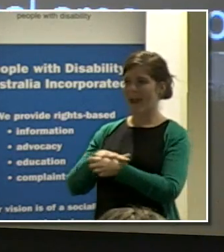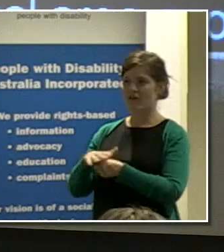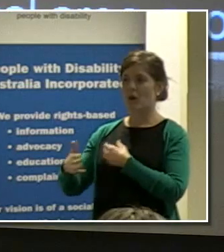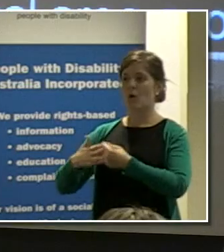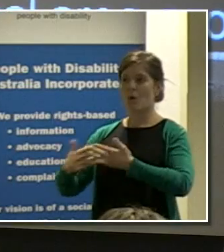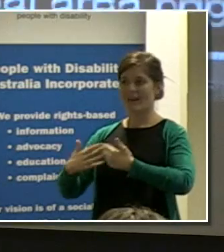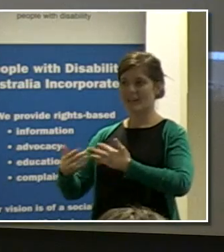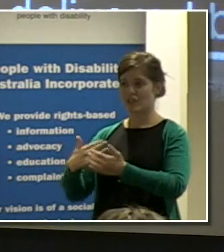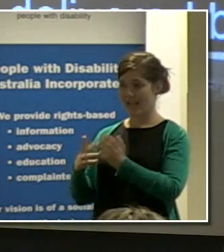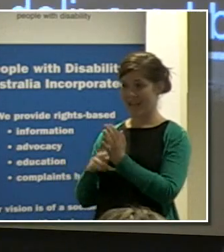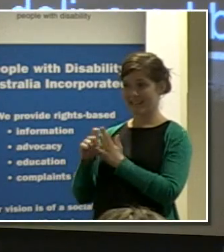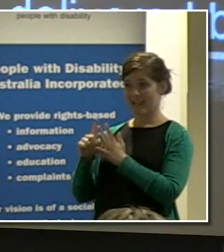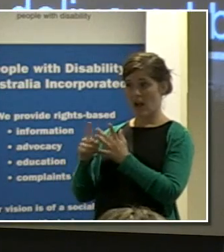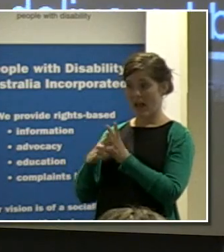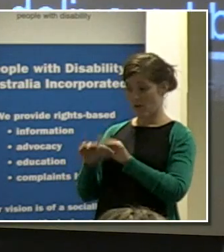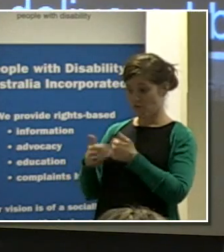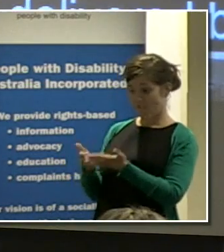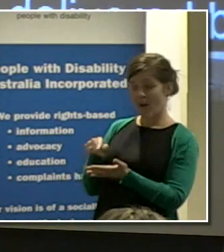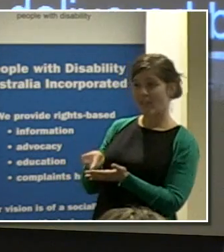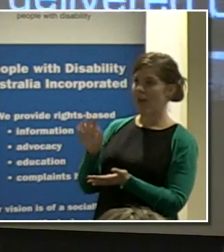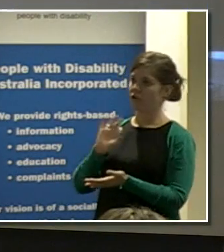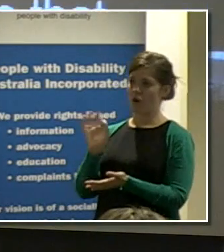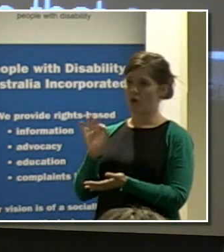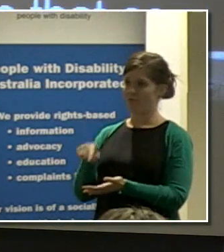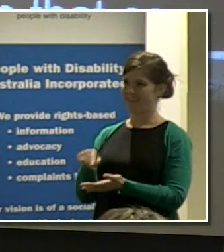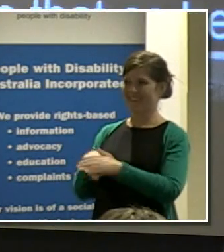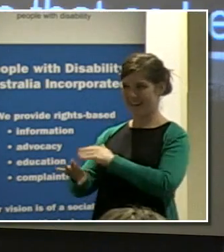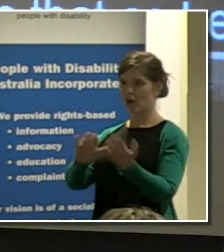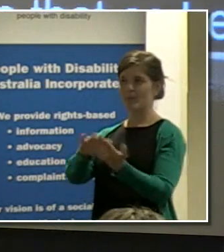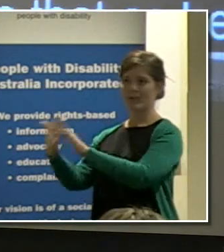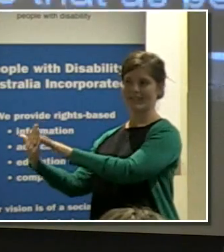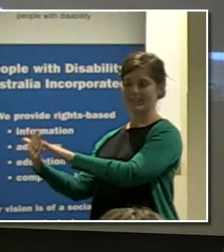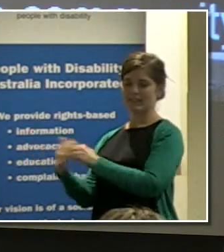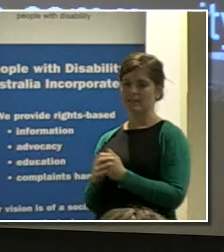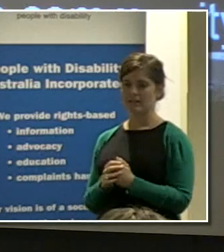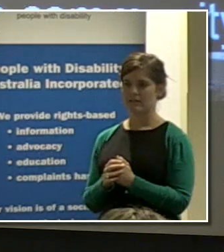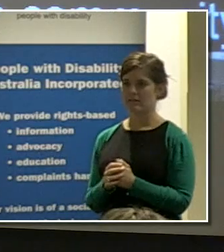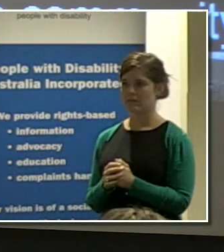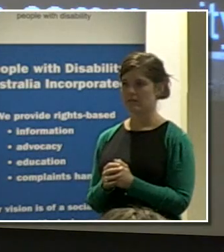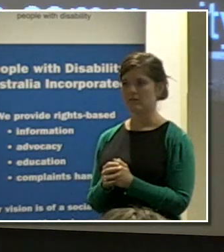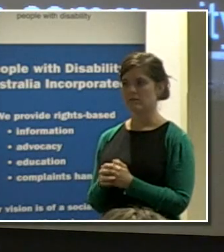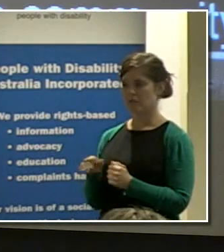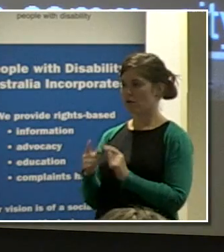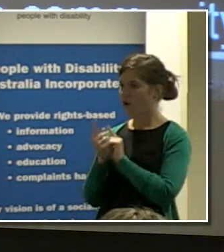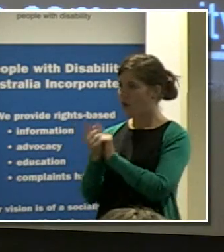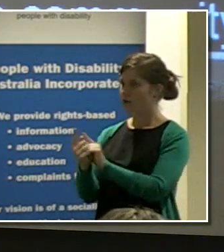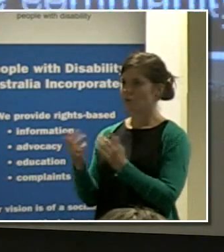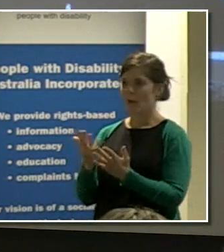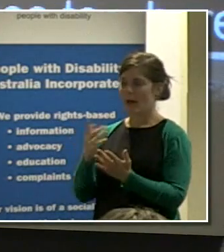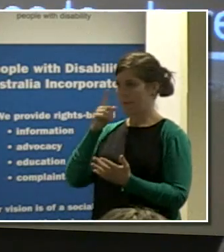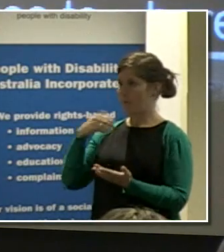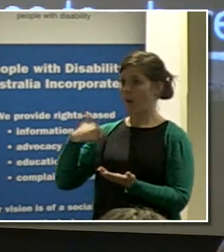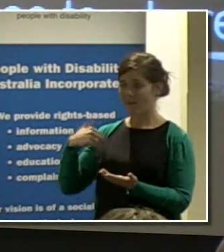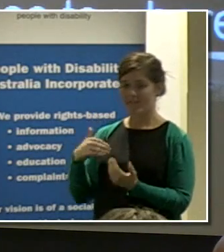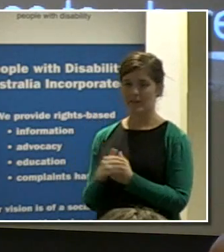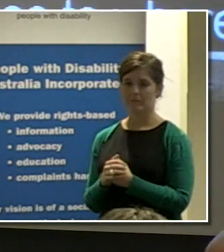by the agency. We see that as being delivered in the community services sector, close to where people are.